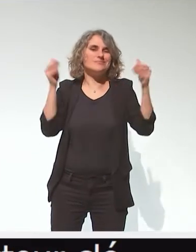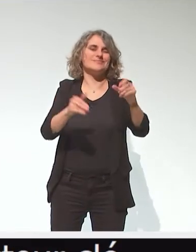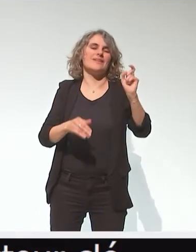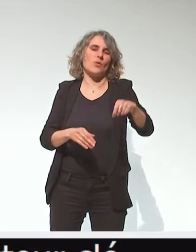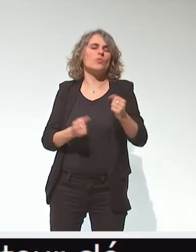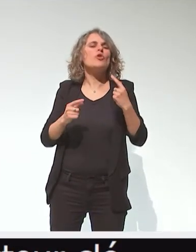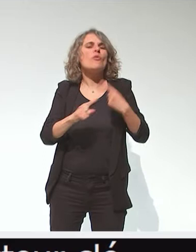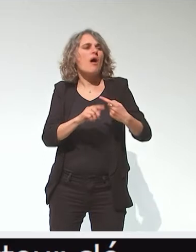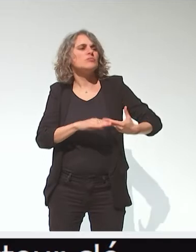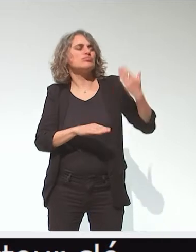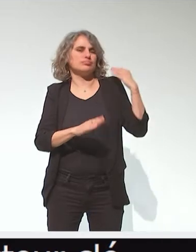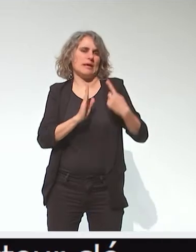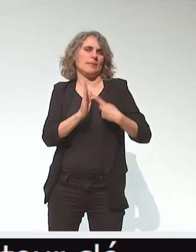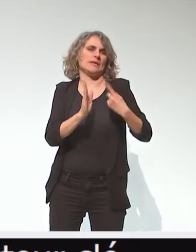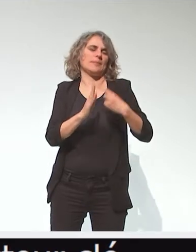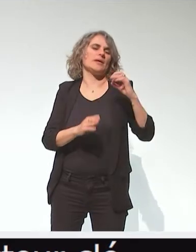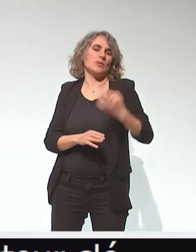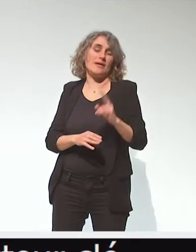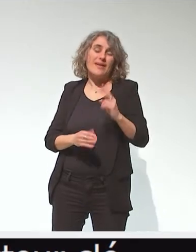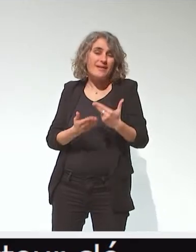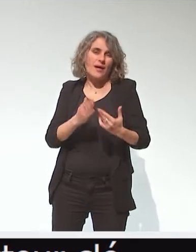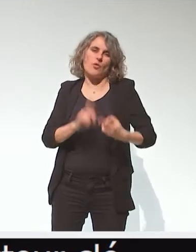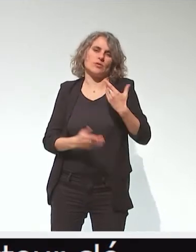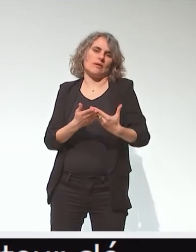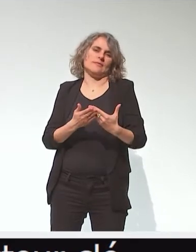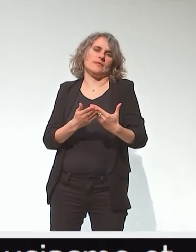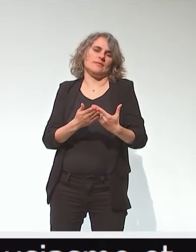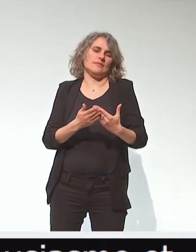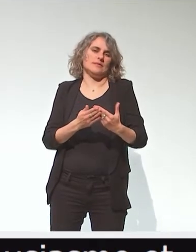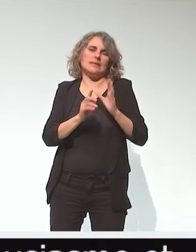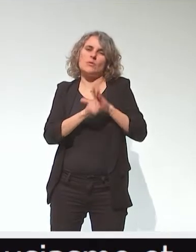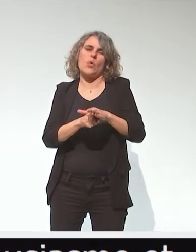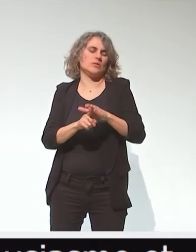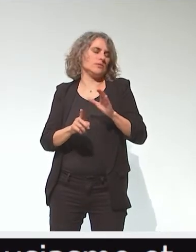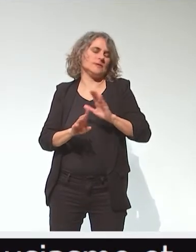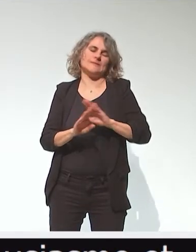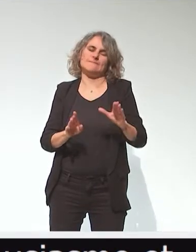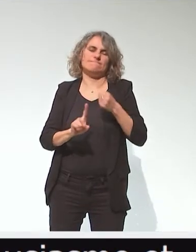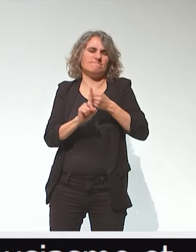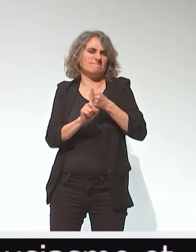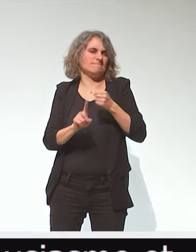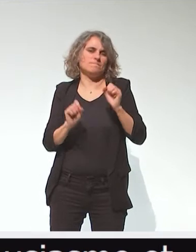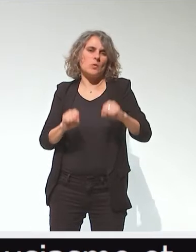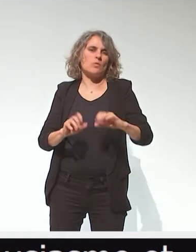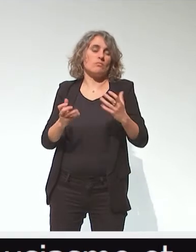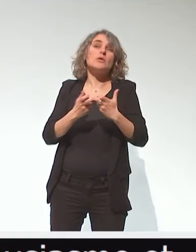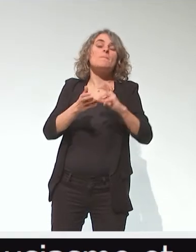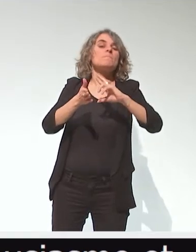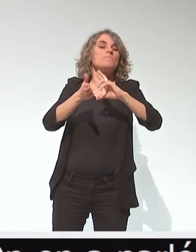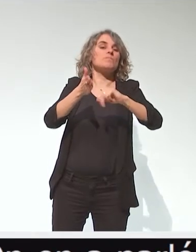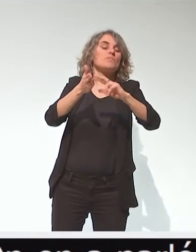in the workplace. We could mention the EU Charter of Fundamental Rights. So it's heavily there in the human